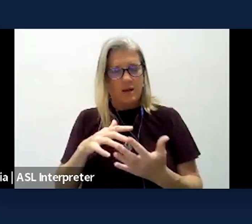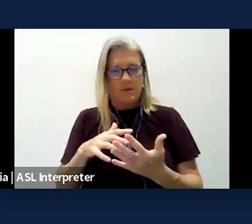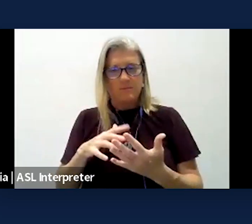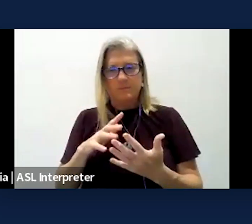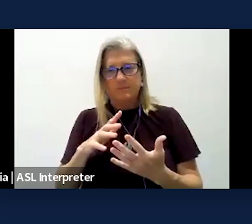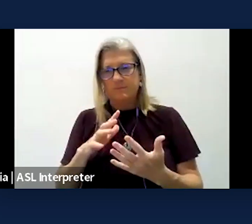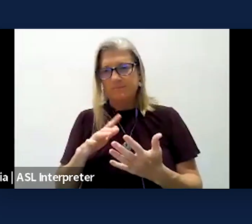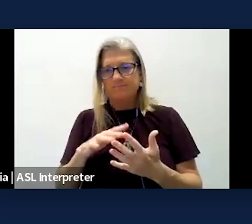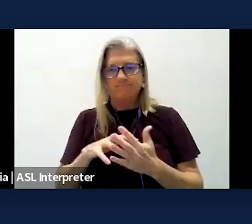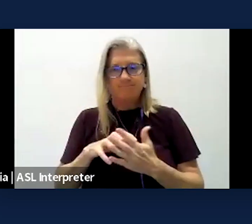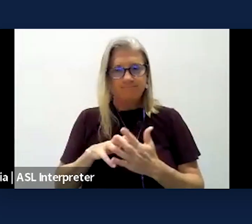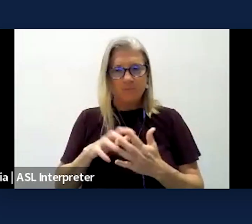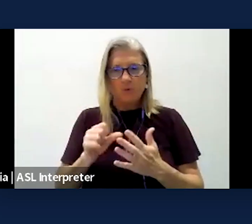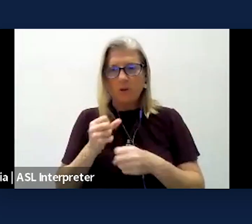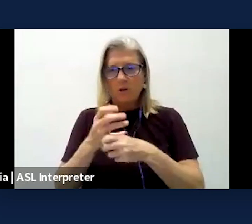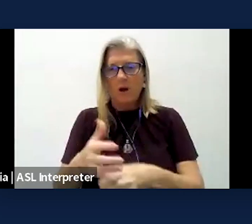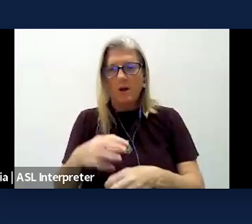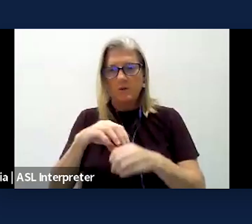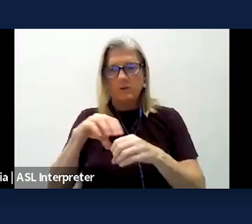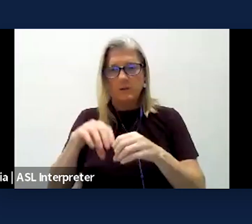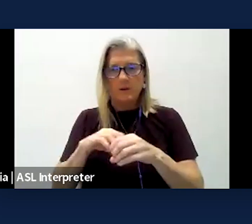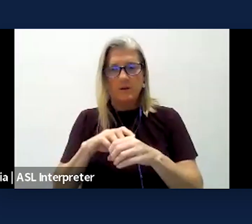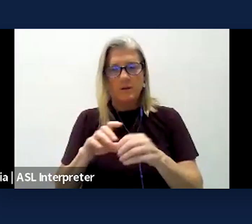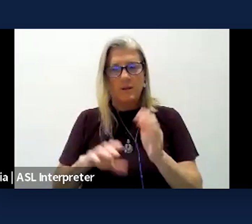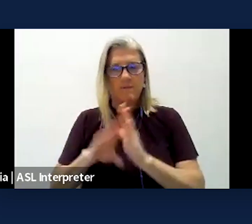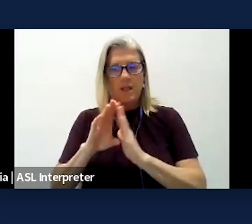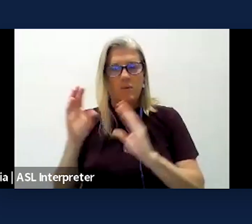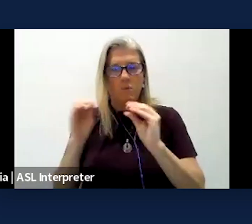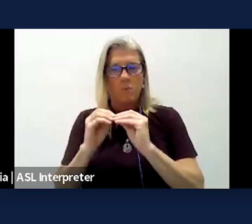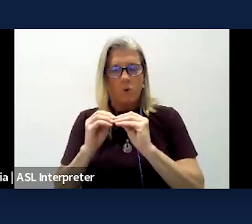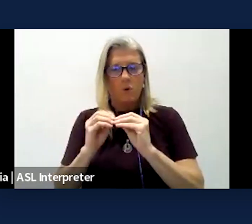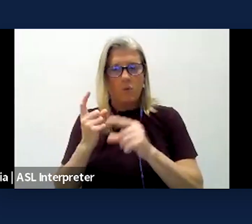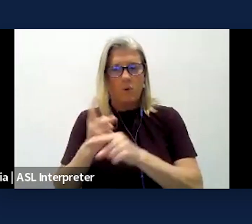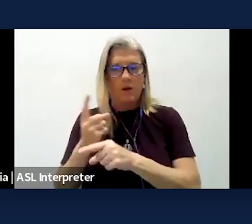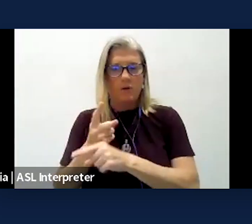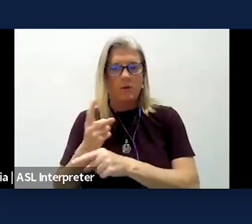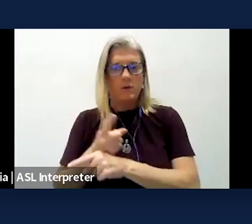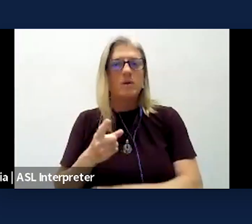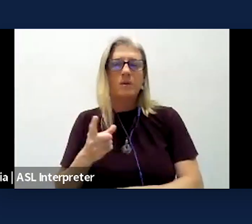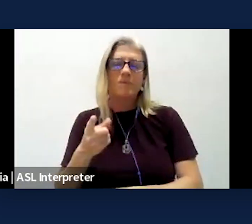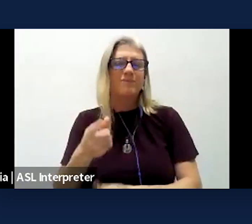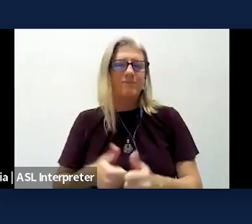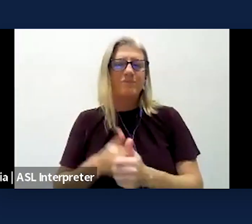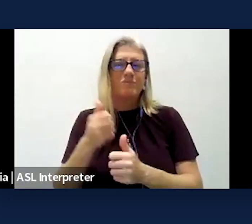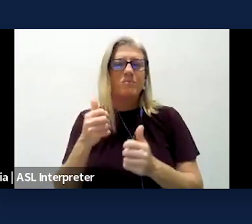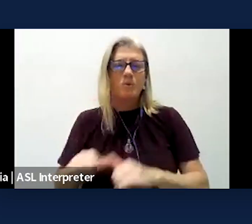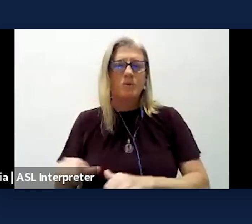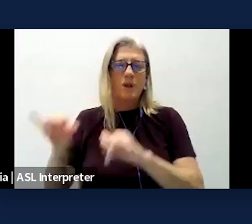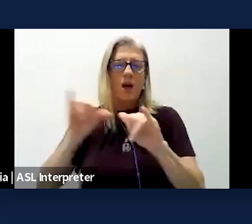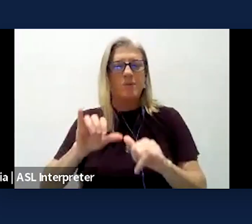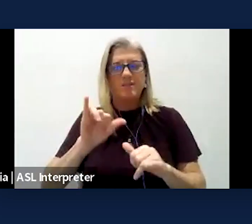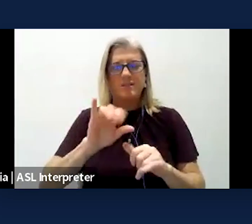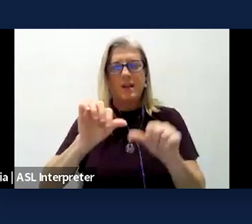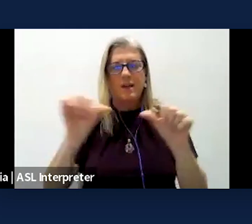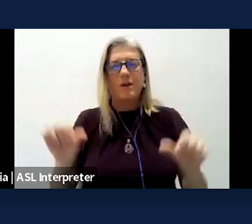for hernias to develop? No, the most common is Just peristomal, right around the stoma. definitely. Yeah,